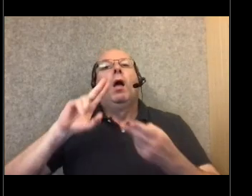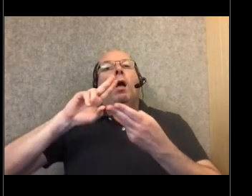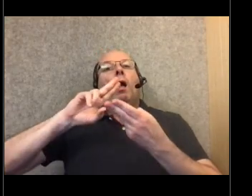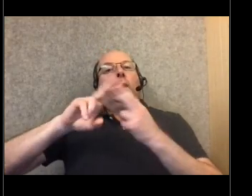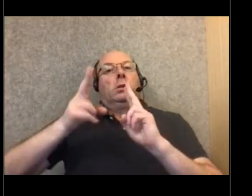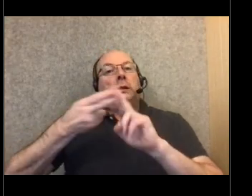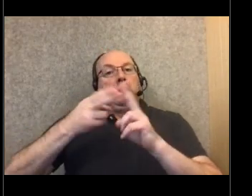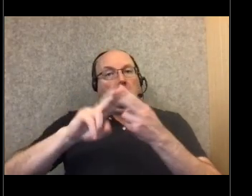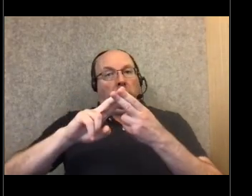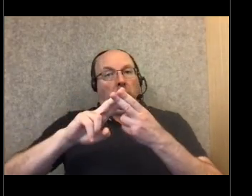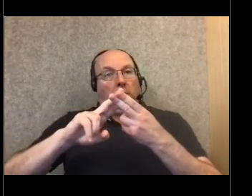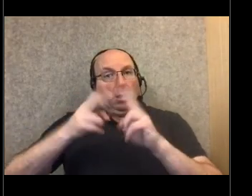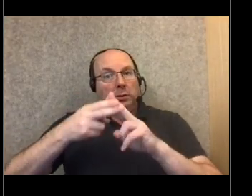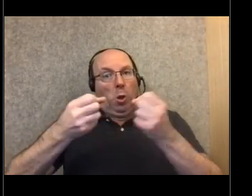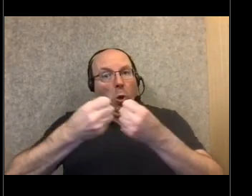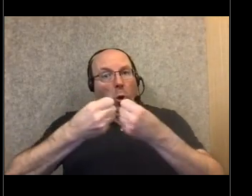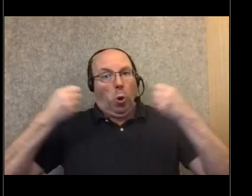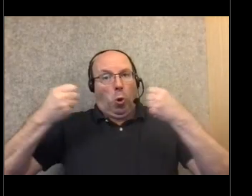clear?